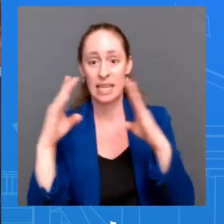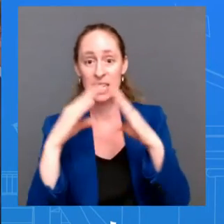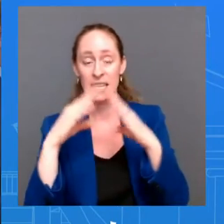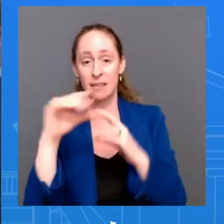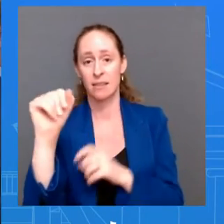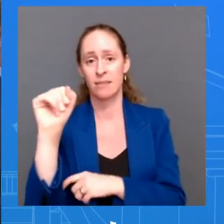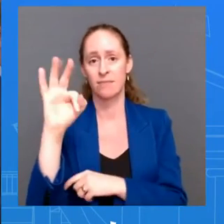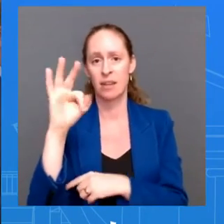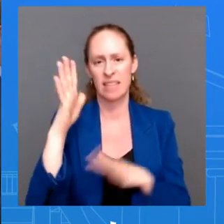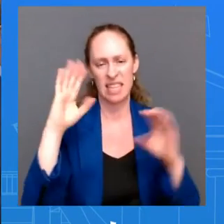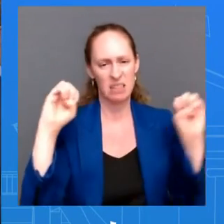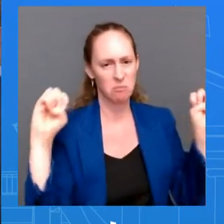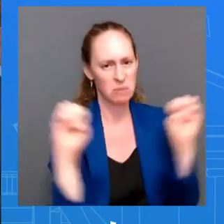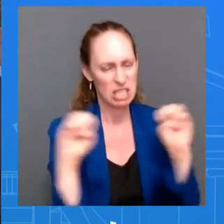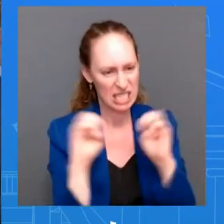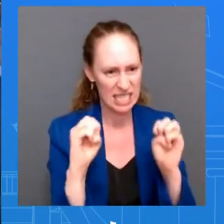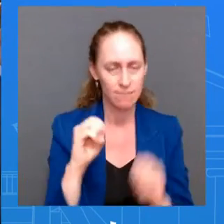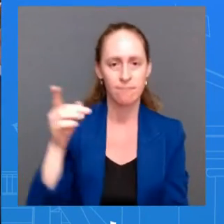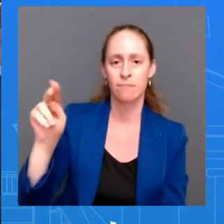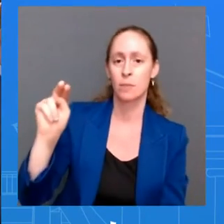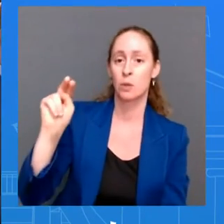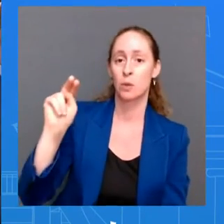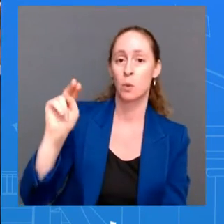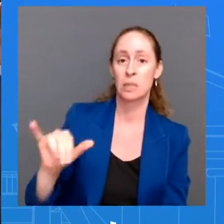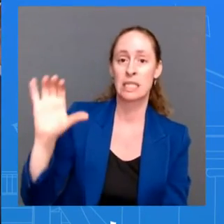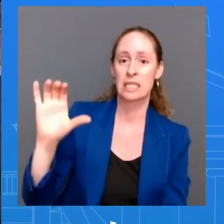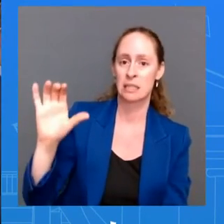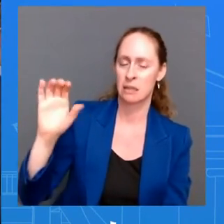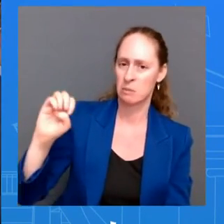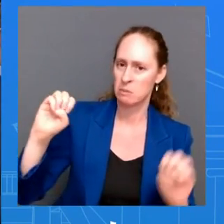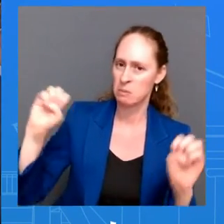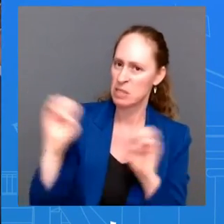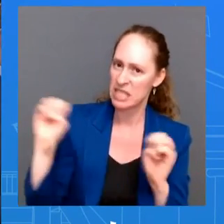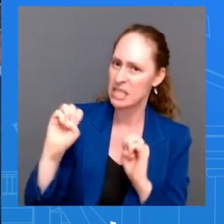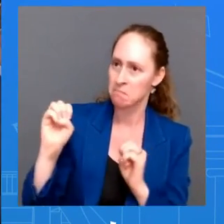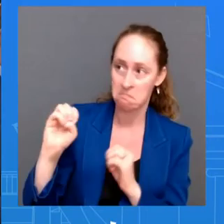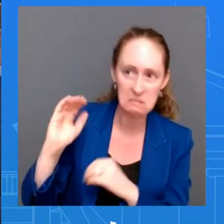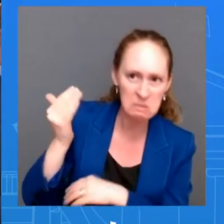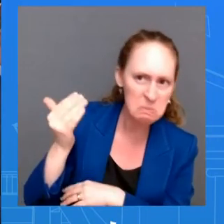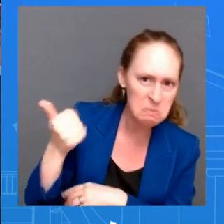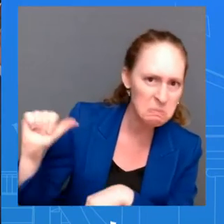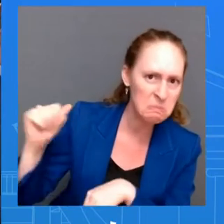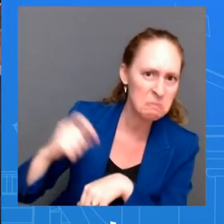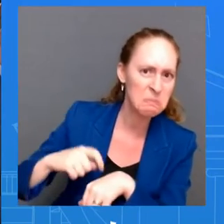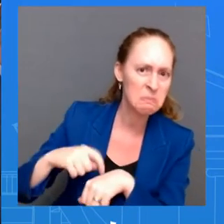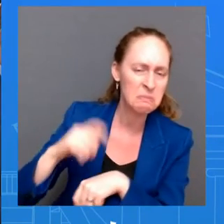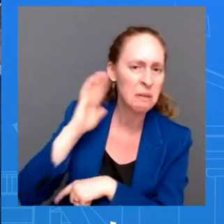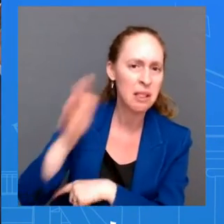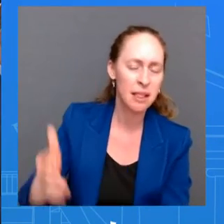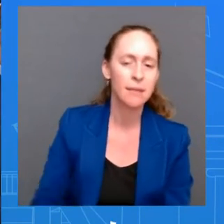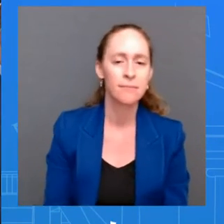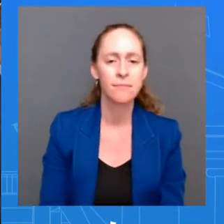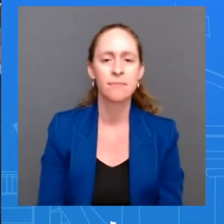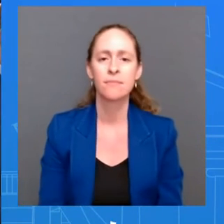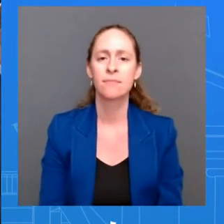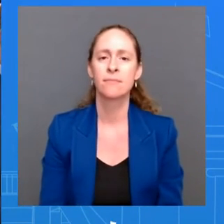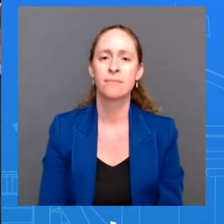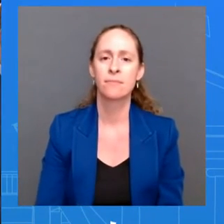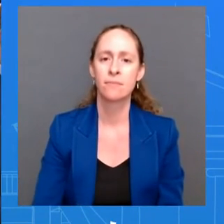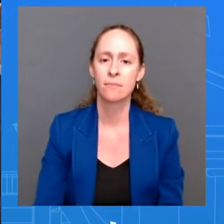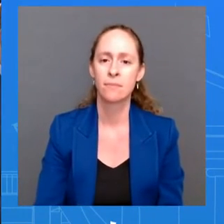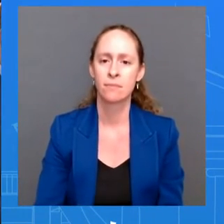there as well. Why does it seem that there's a delay, and is there any concern that the administration is moving too slowly on this to declare